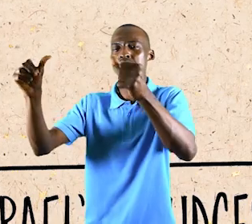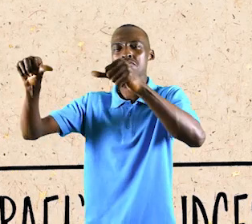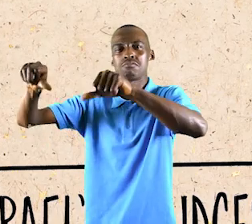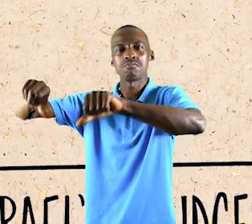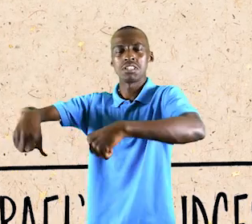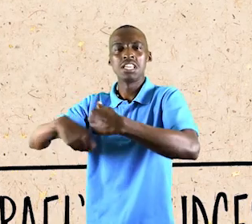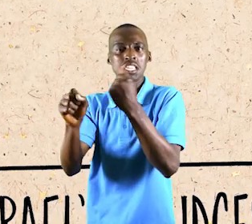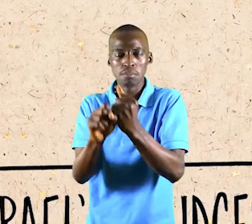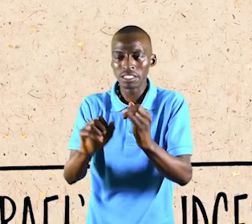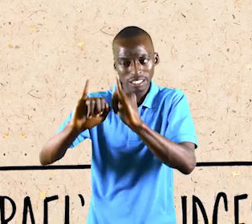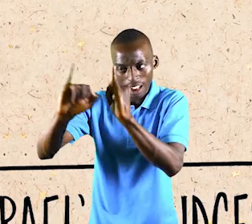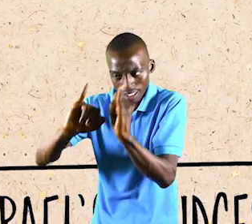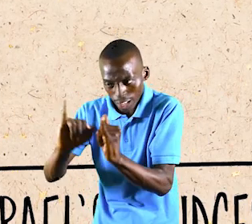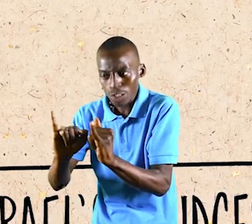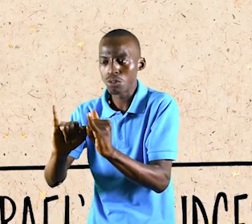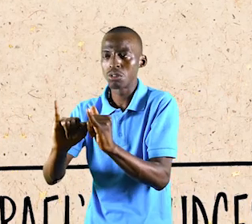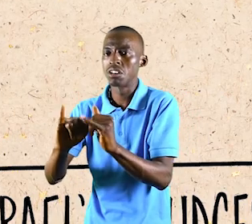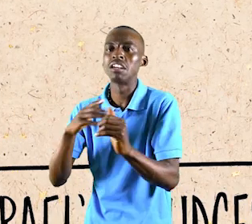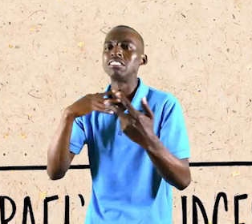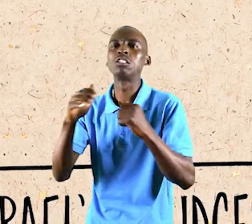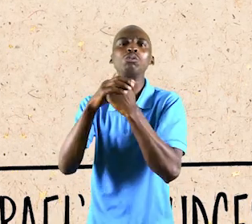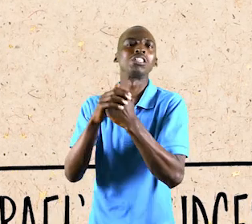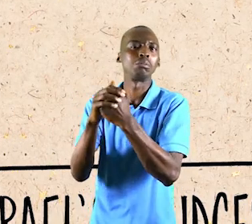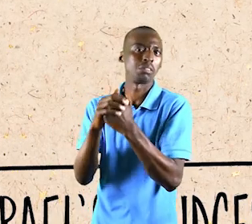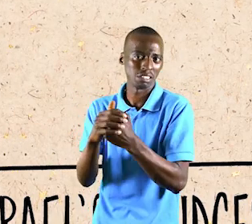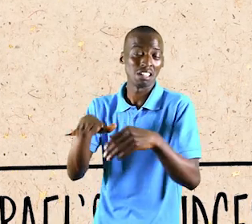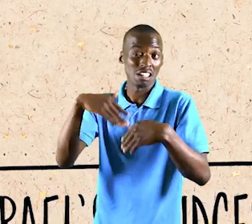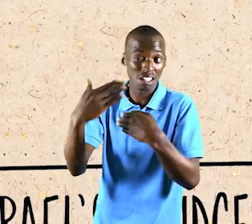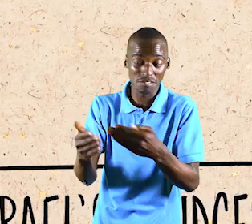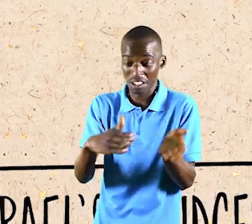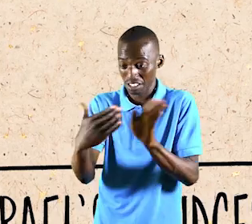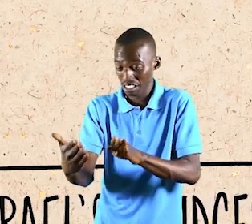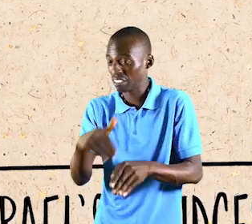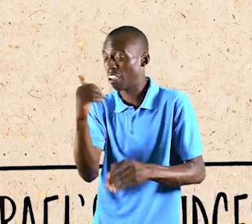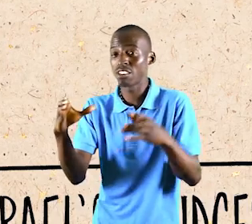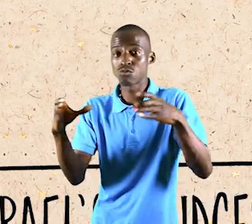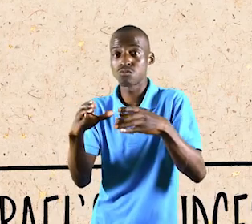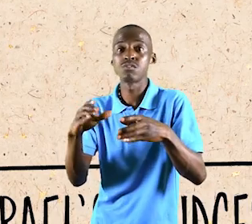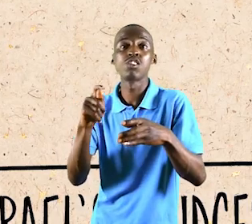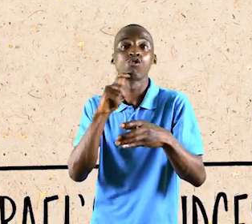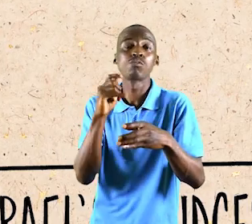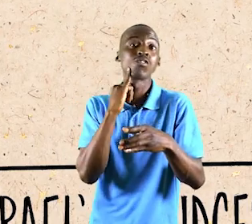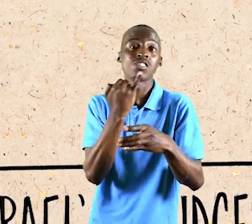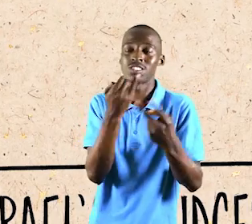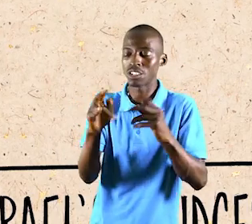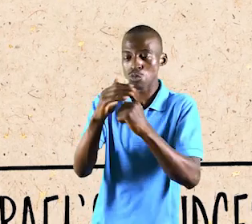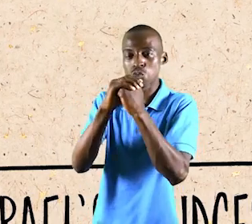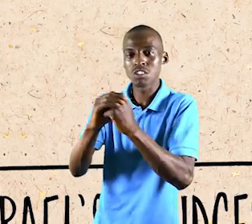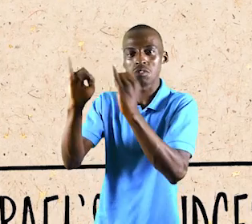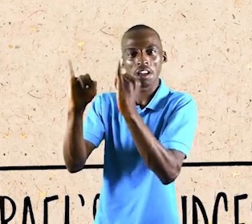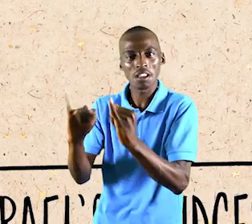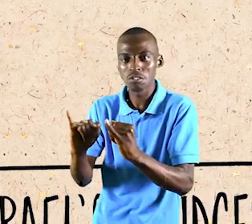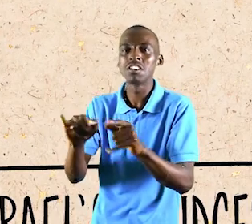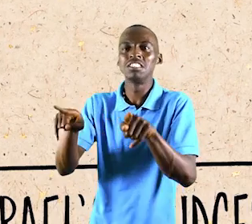He makes an idol from the gold that he won in his battles. And then after he dies, all Israel worships the idol as a god, and the